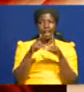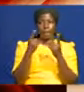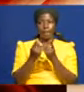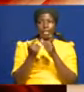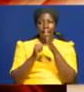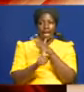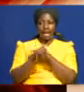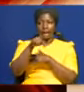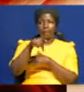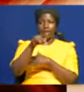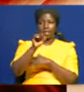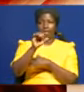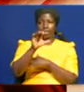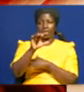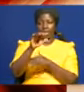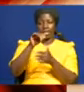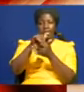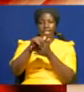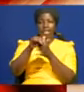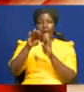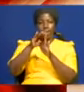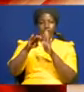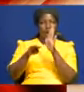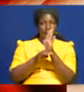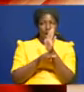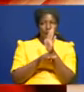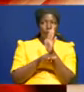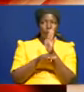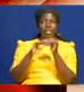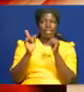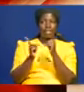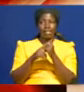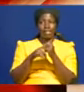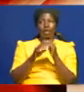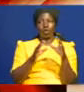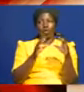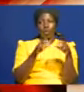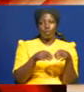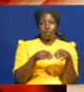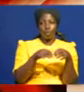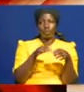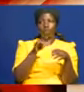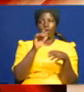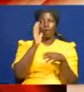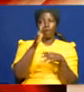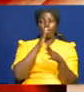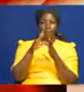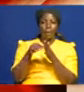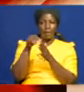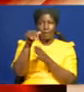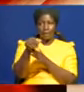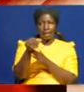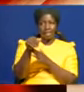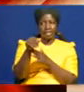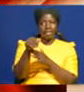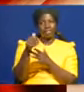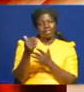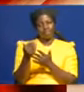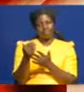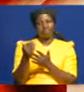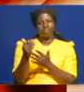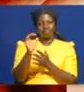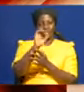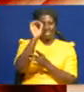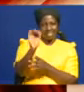service internship program. The sixth cohort of interns under the program will be paid a stipend at a rate determined by